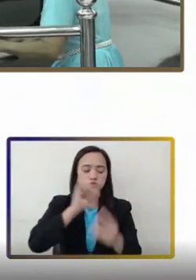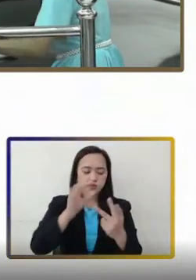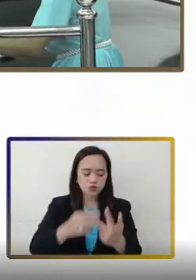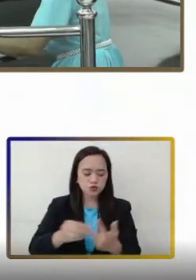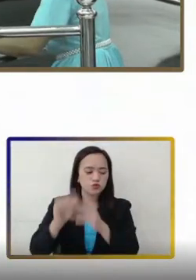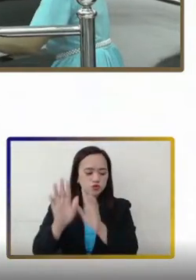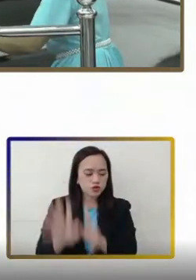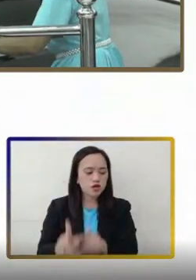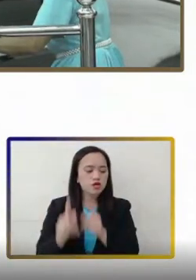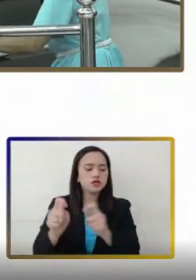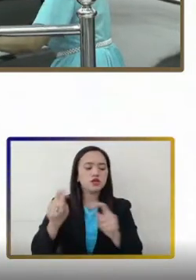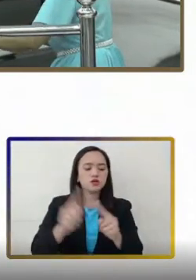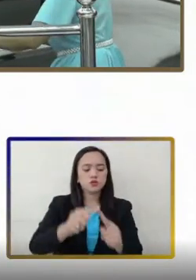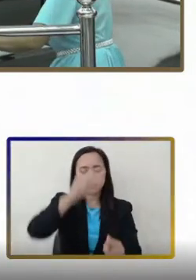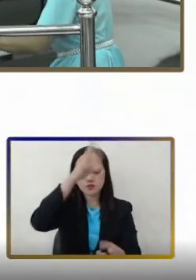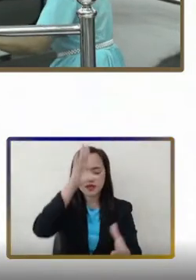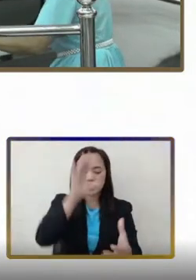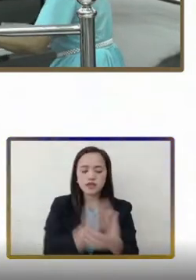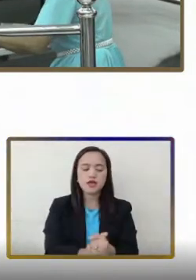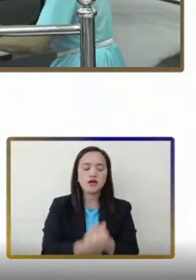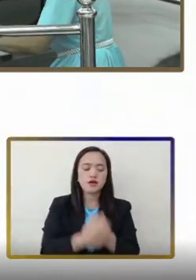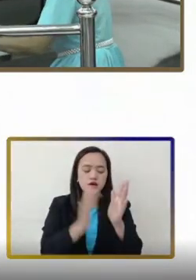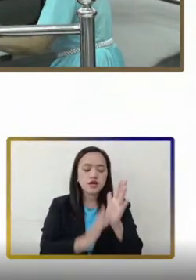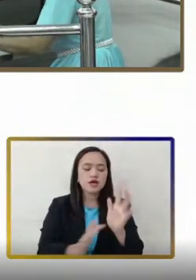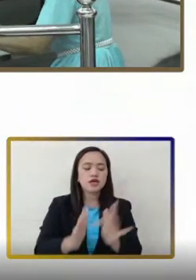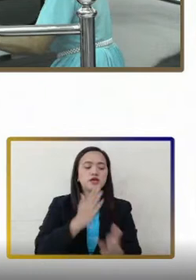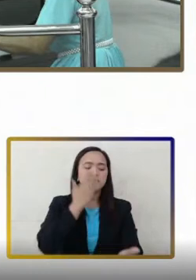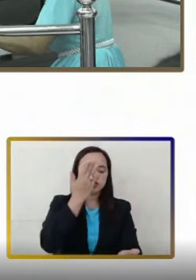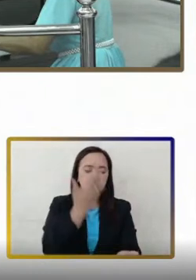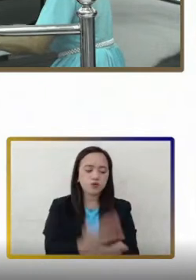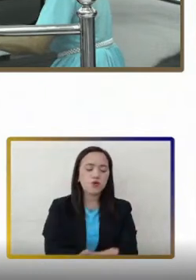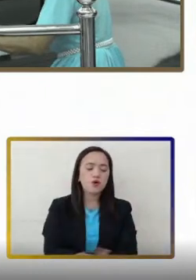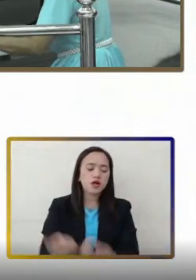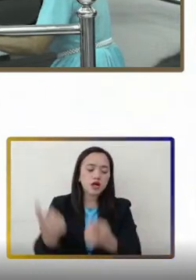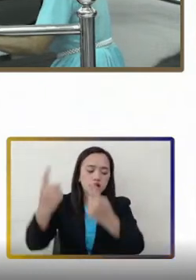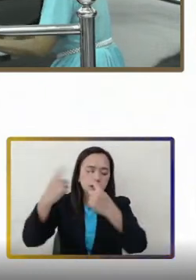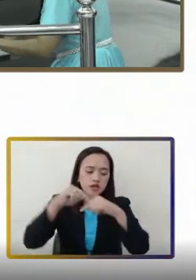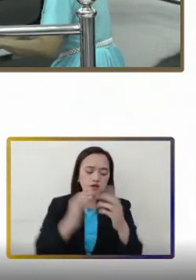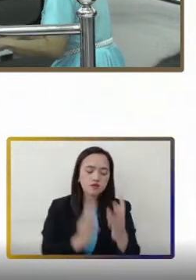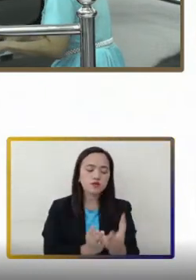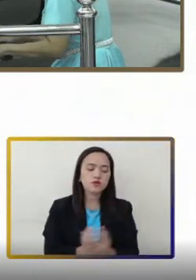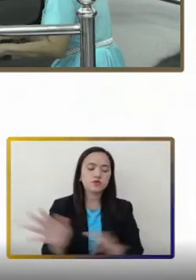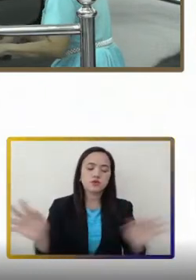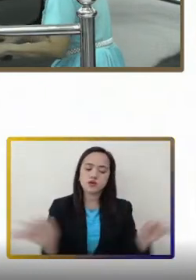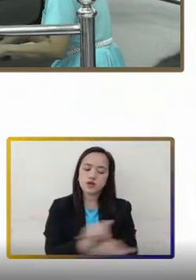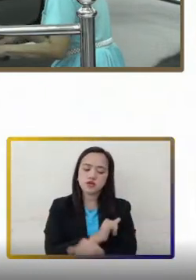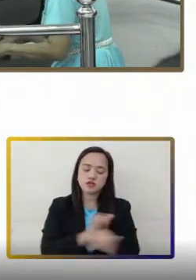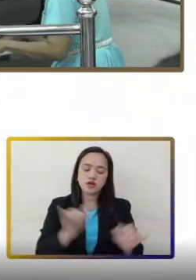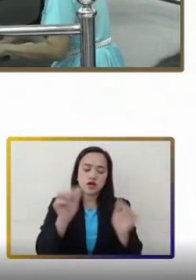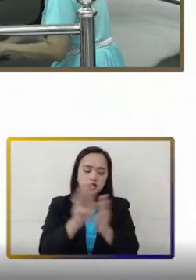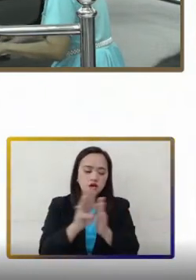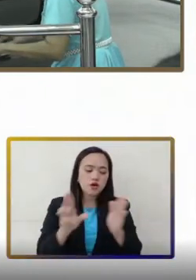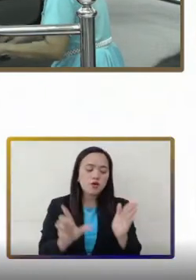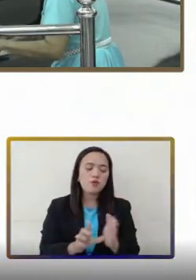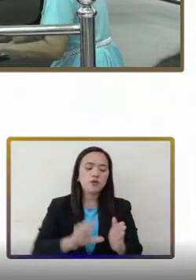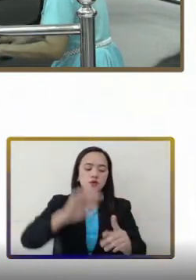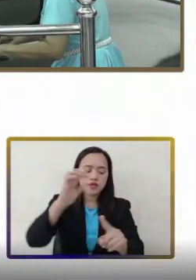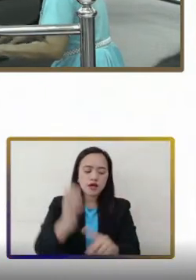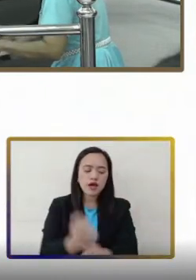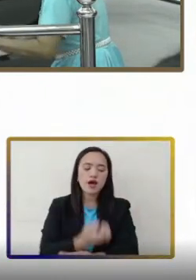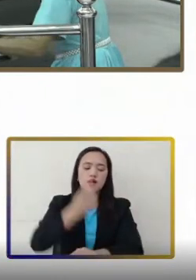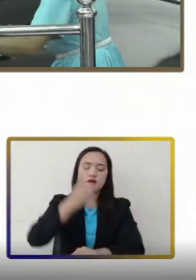I choose to trust, to believe He is good. He'll come through like He said He